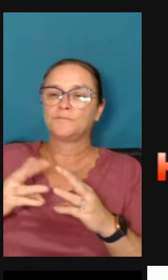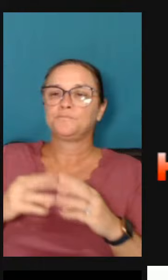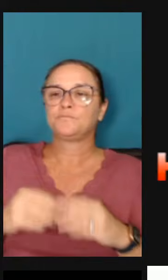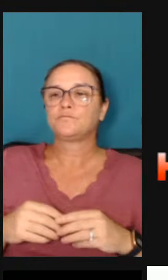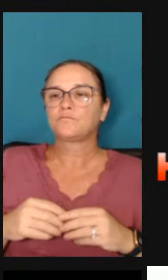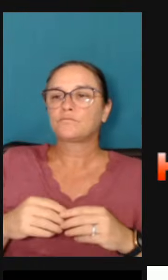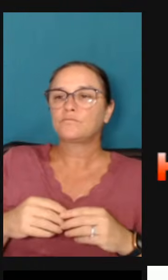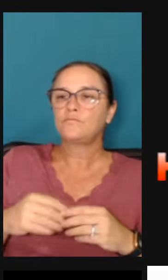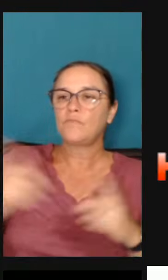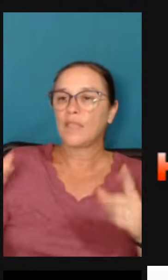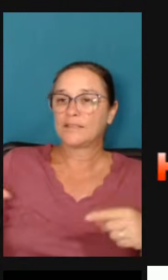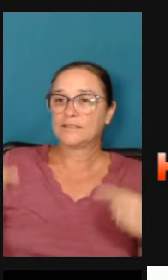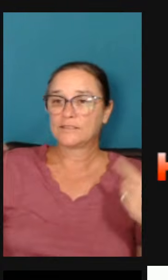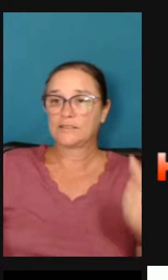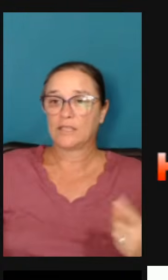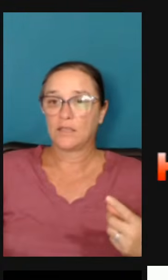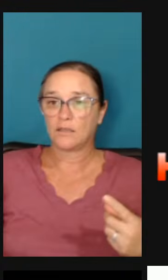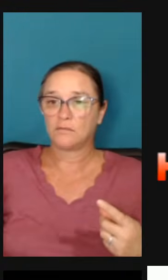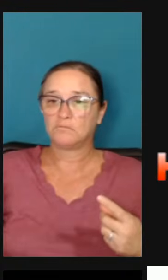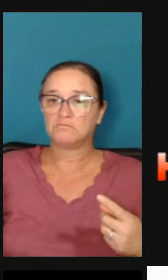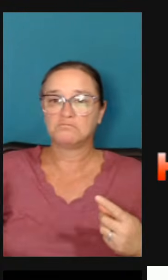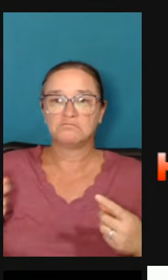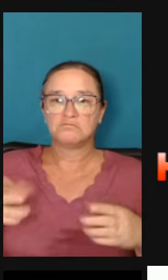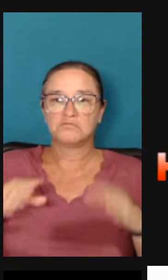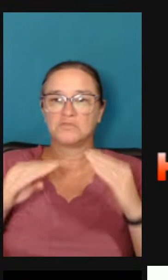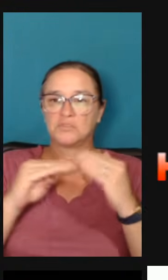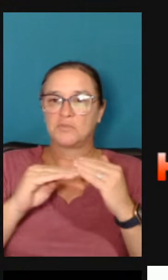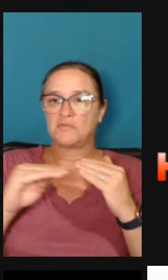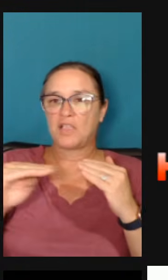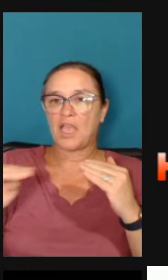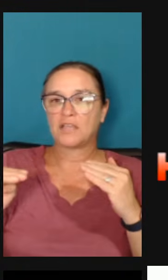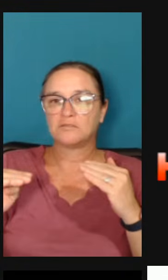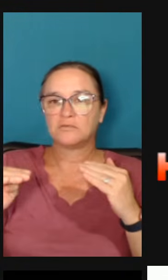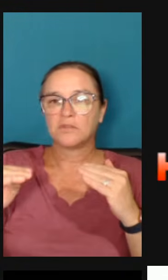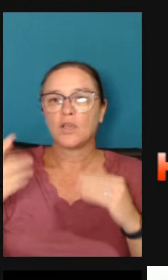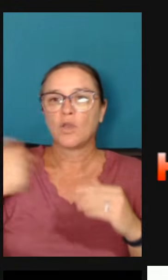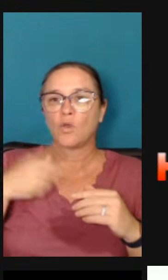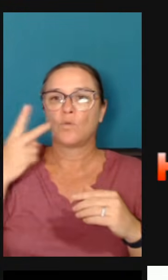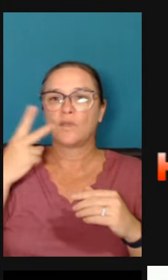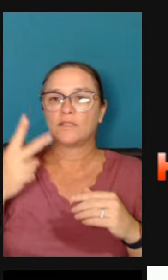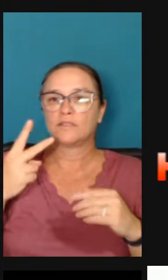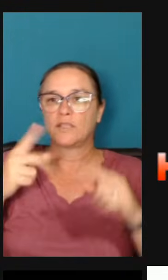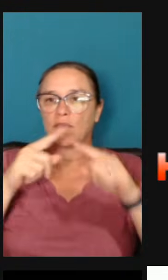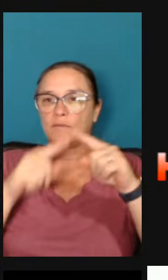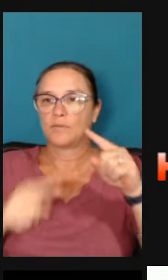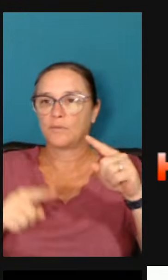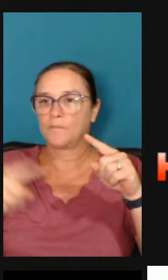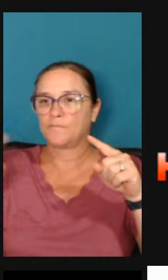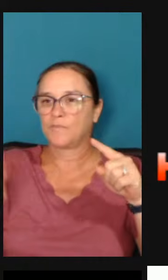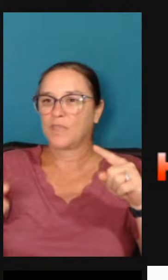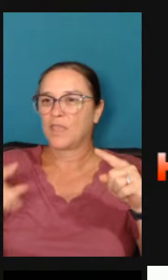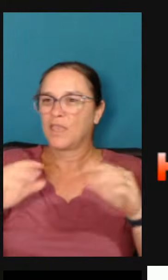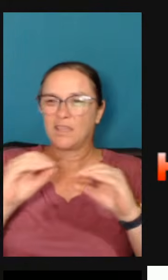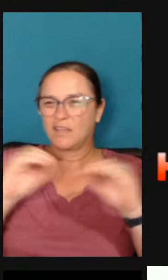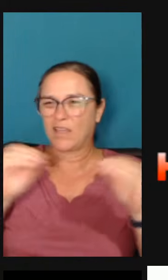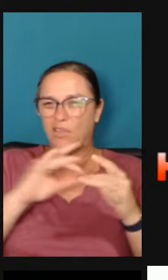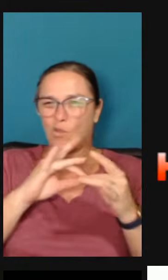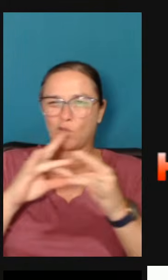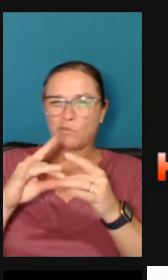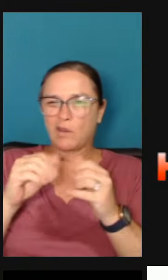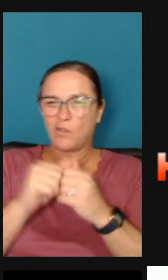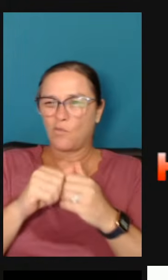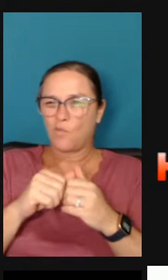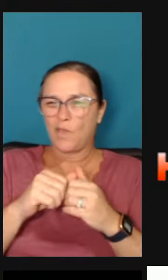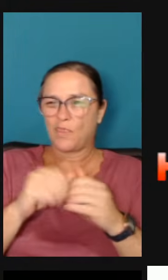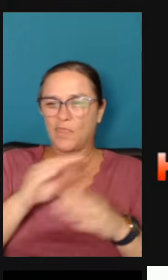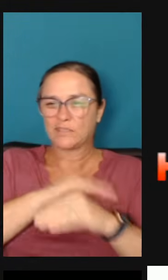been pretty flat. Nothing of a scale we see at the summit, and nothing corresponding to the patterns at the summit. So there we see